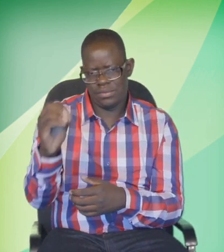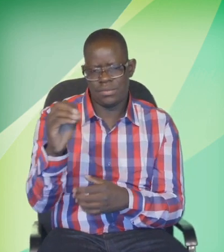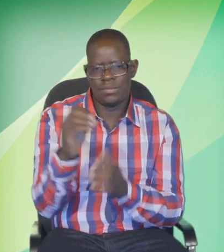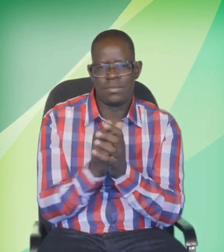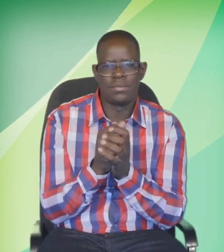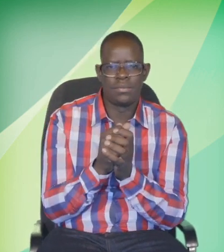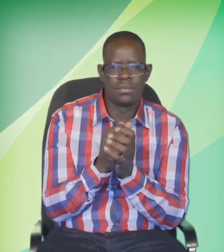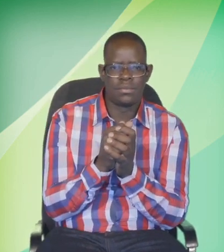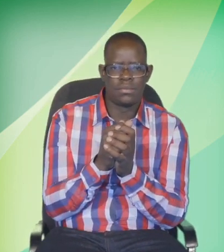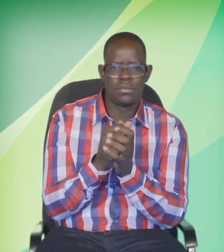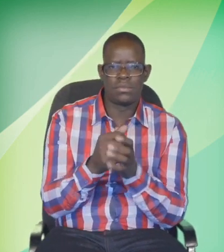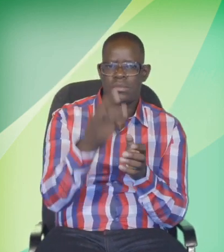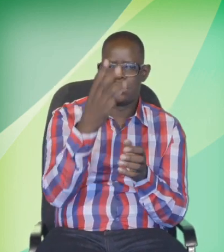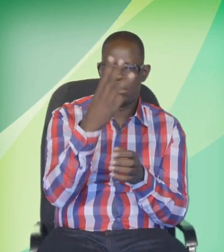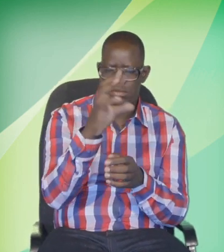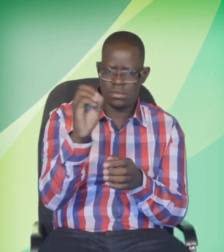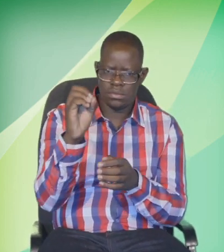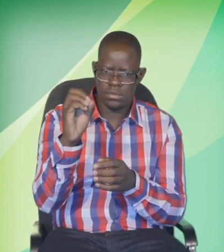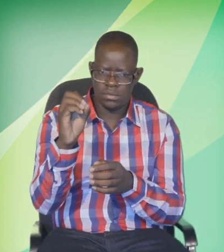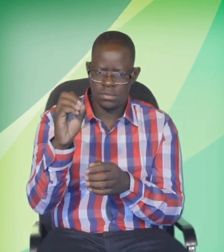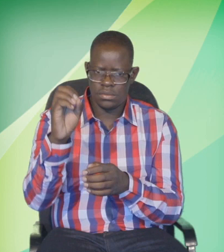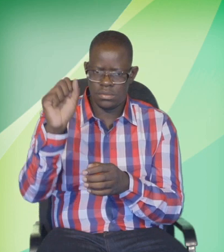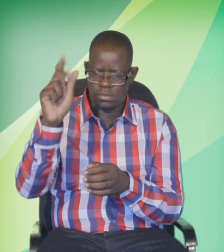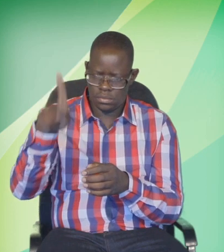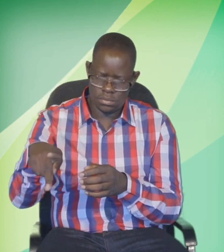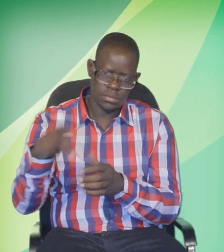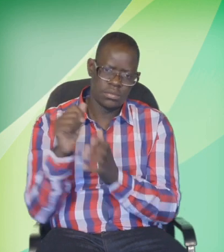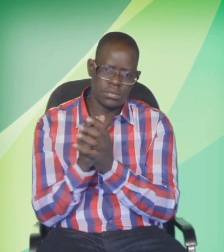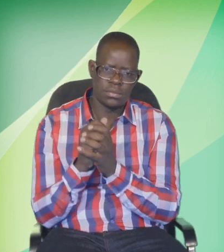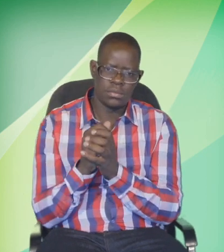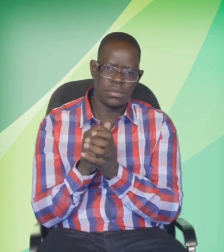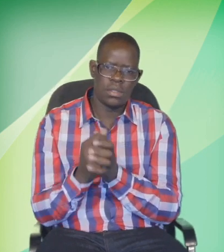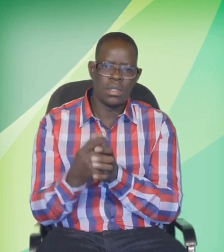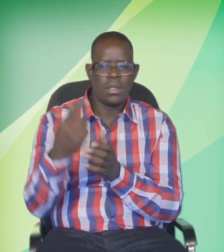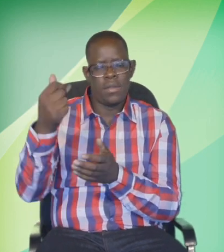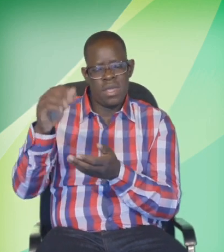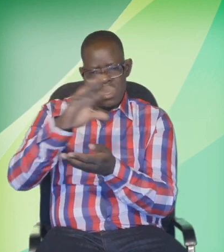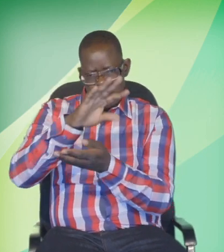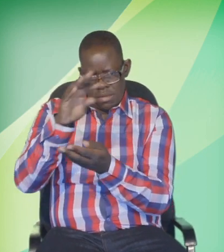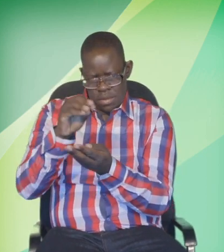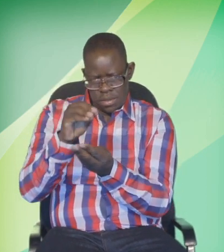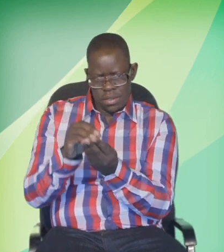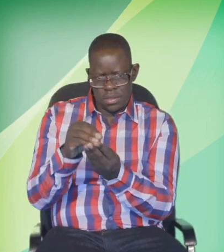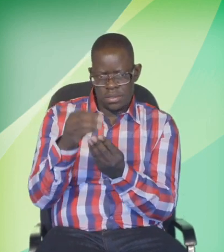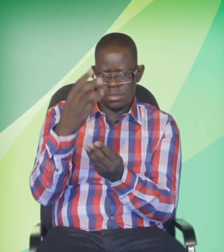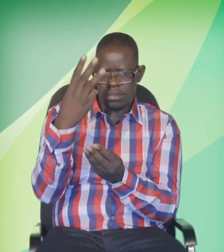330. On the 30th of April, balance carried down